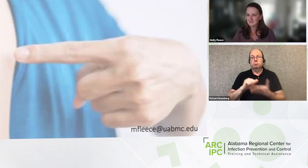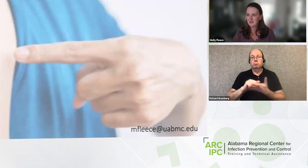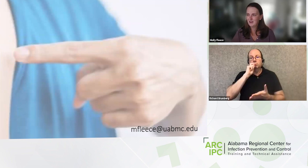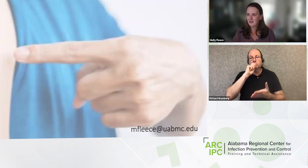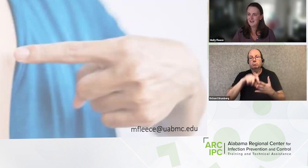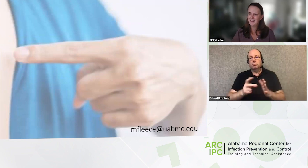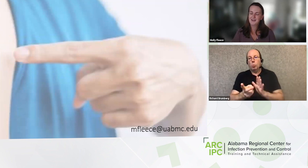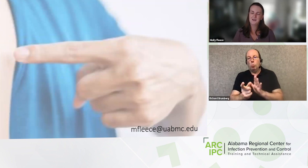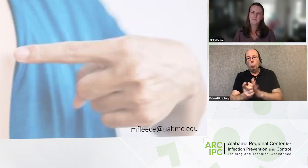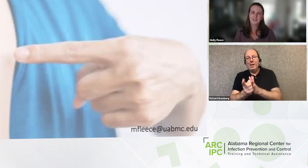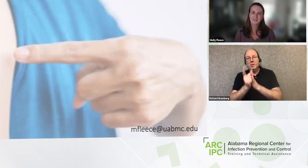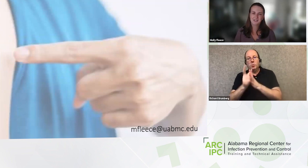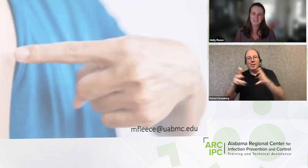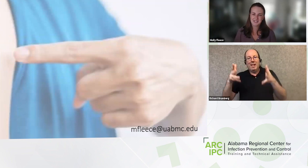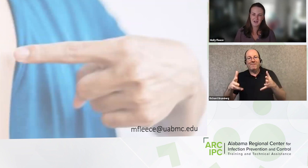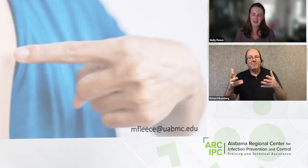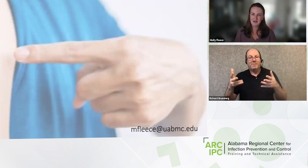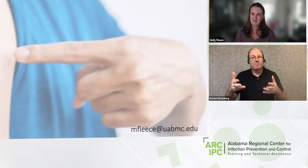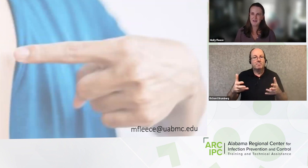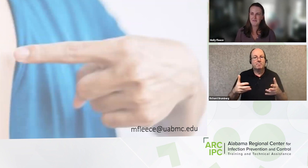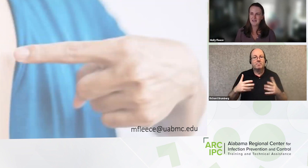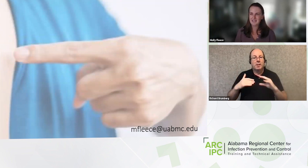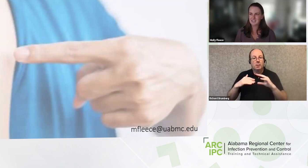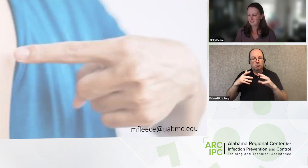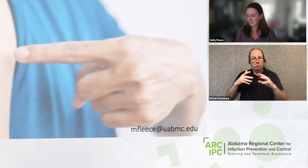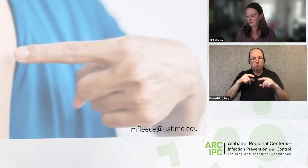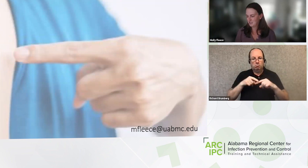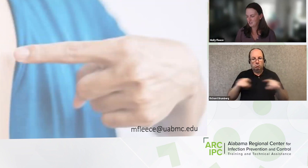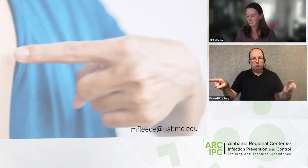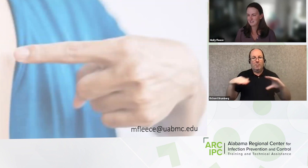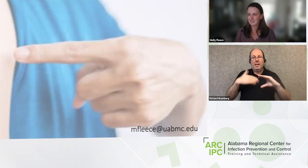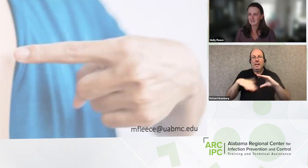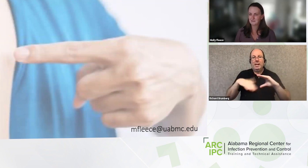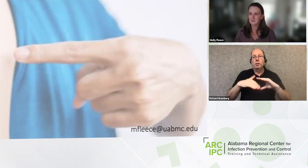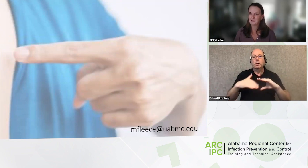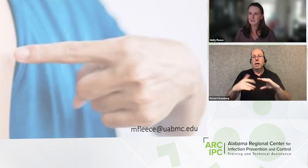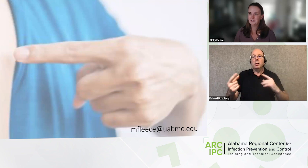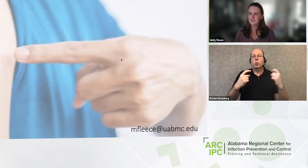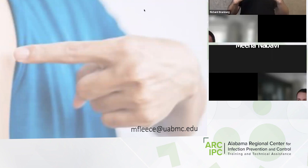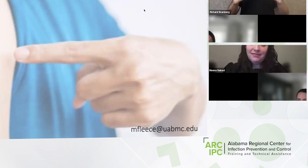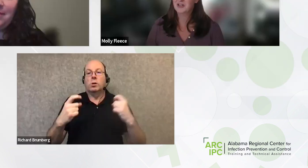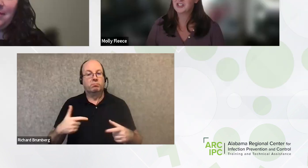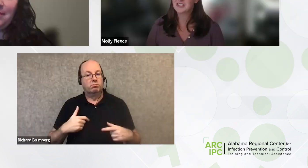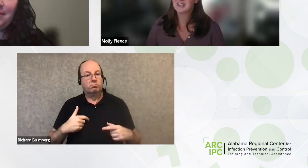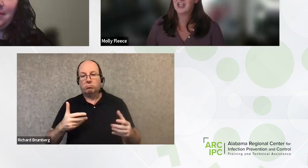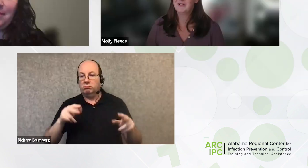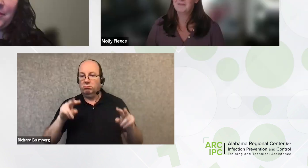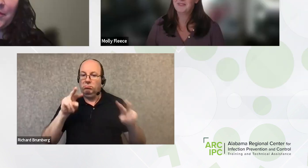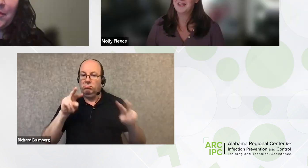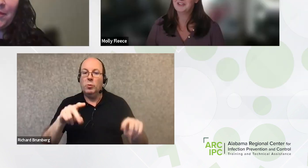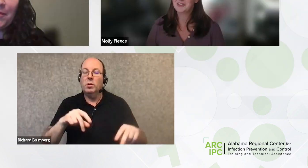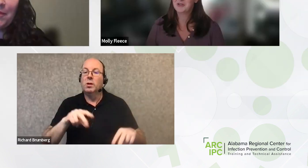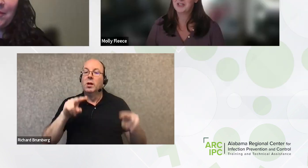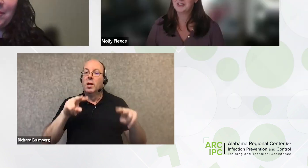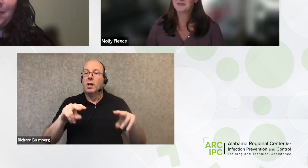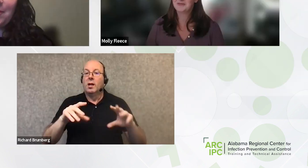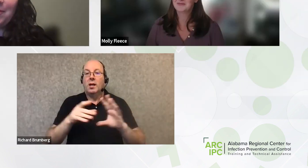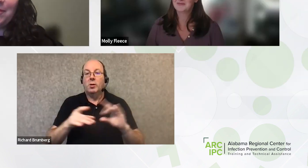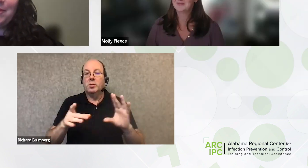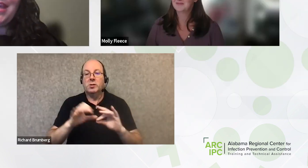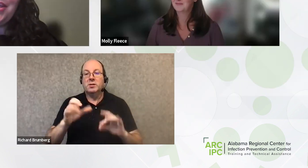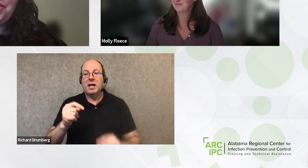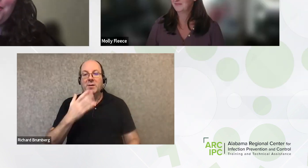minutes to spare. My email is at the bottom. I'm happy to answer any questions, and I look forward to any questions in the chat. And thank you so